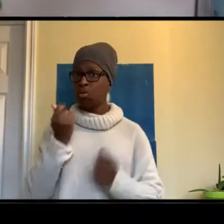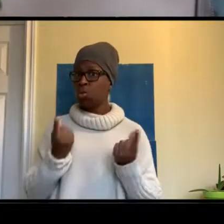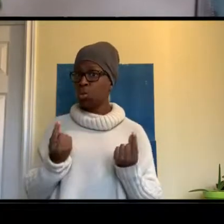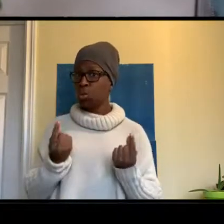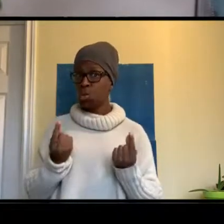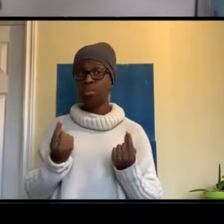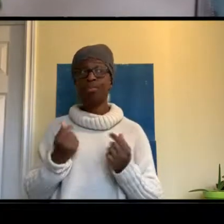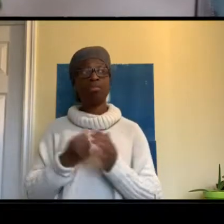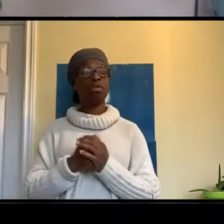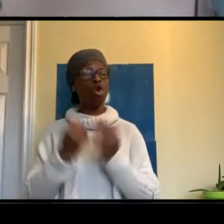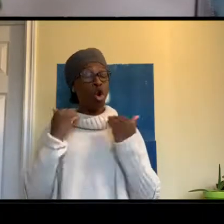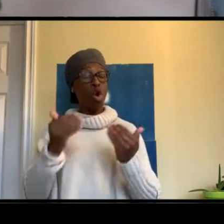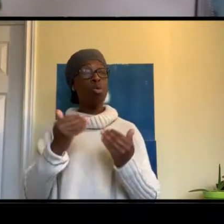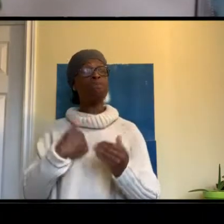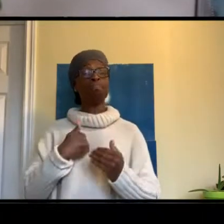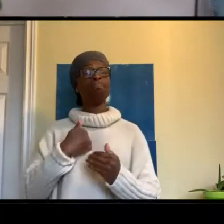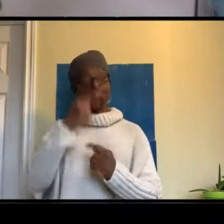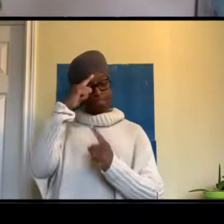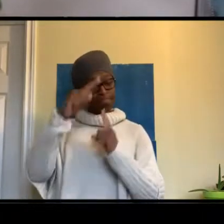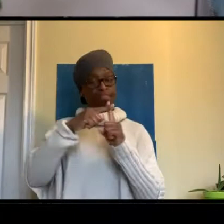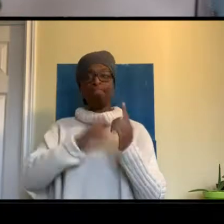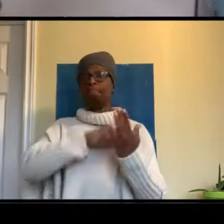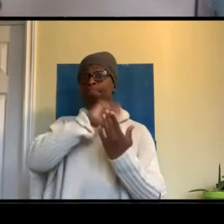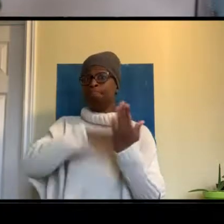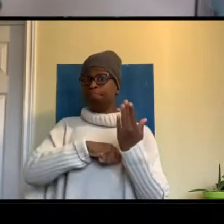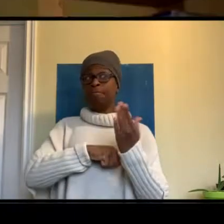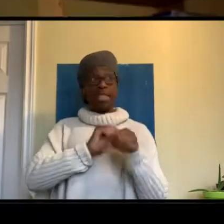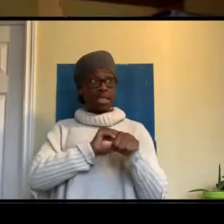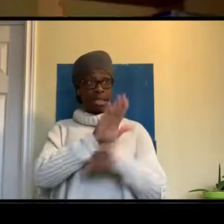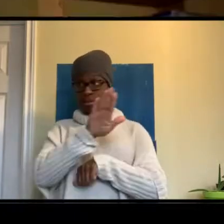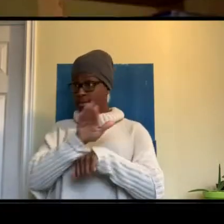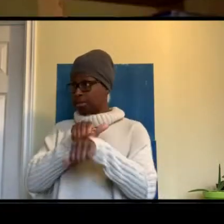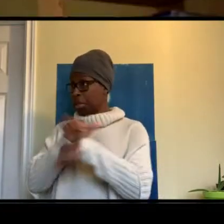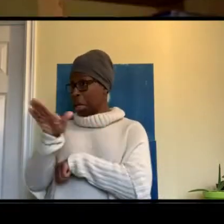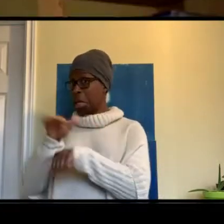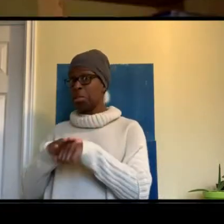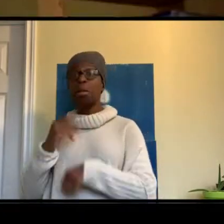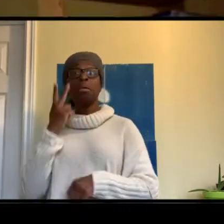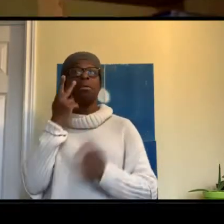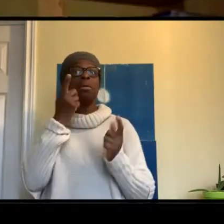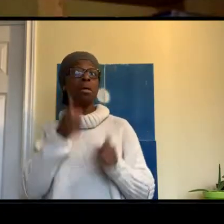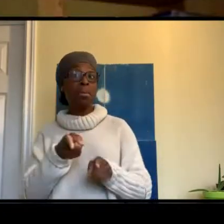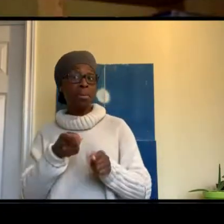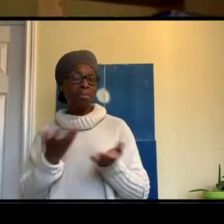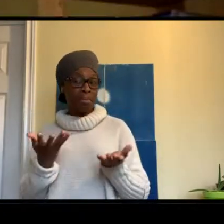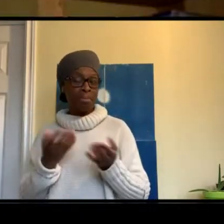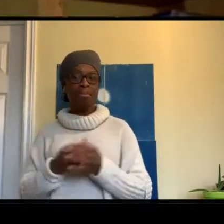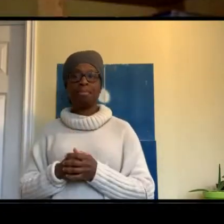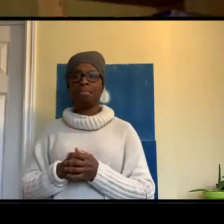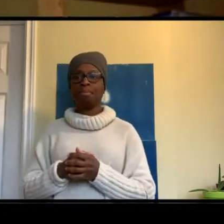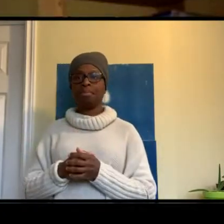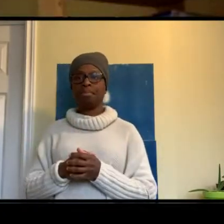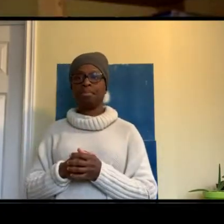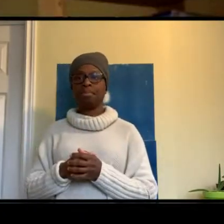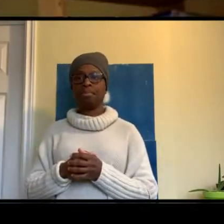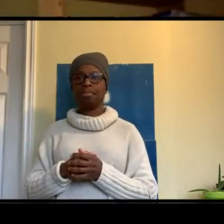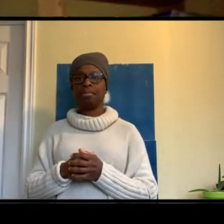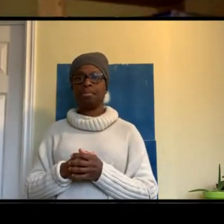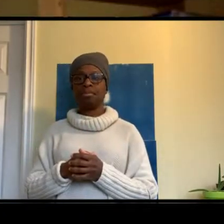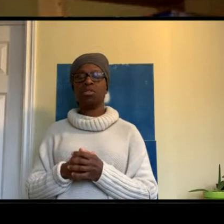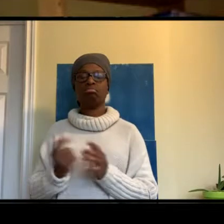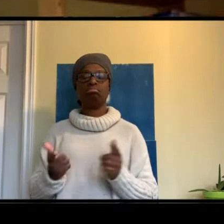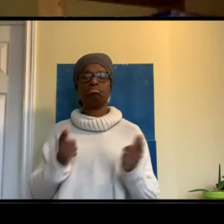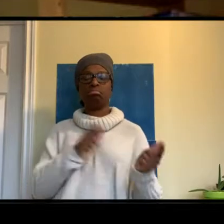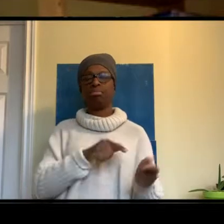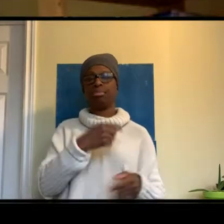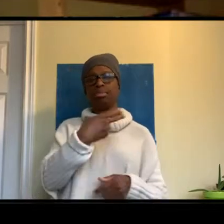shot. You never know. I think it's really important to embrace the reasons you want to do this in the first place. Mm-hmm. I know that